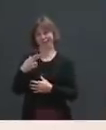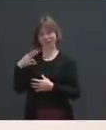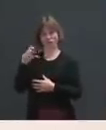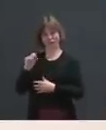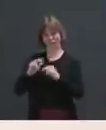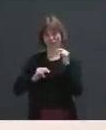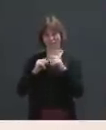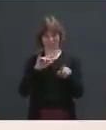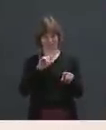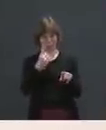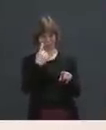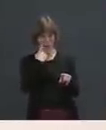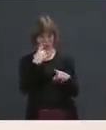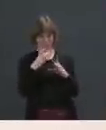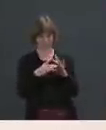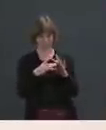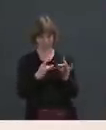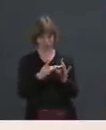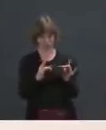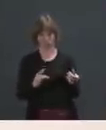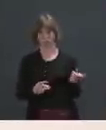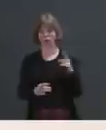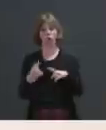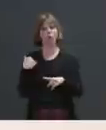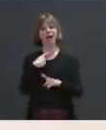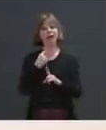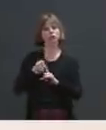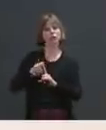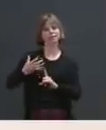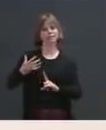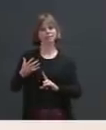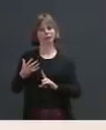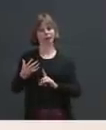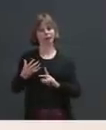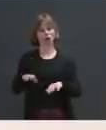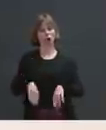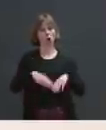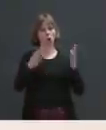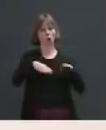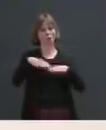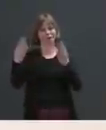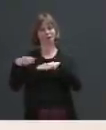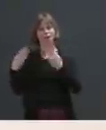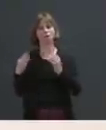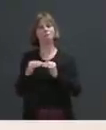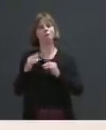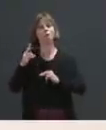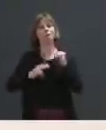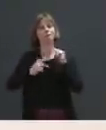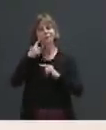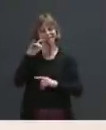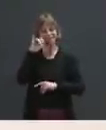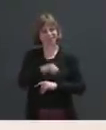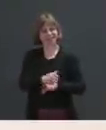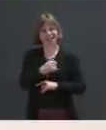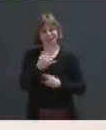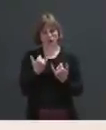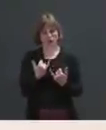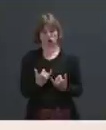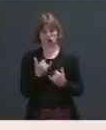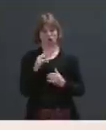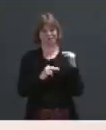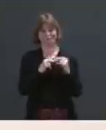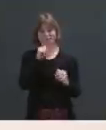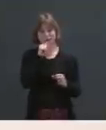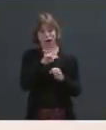you're referring to, we had to expand and open additional facilities because there was not enough space in the existing facilities and